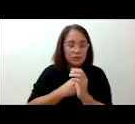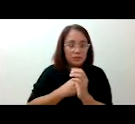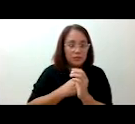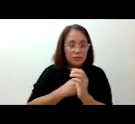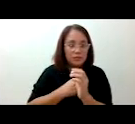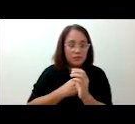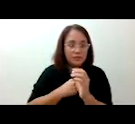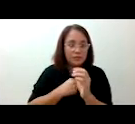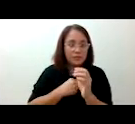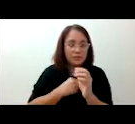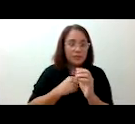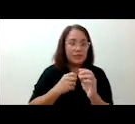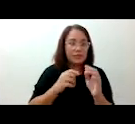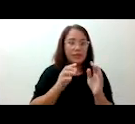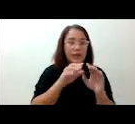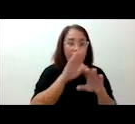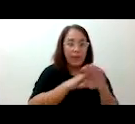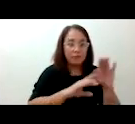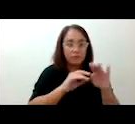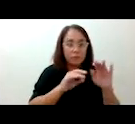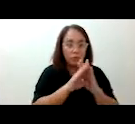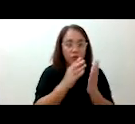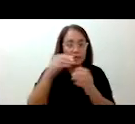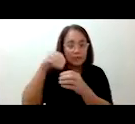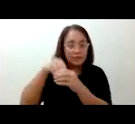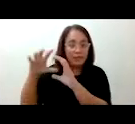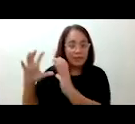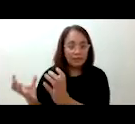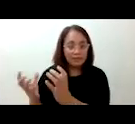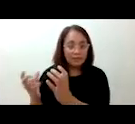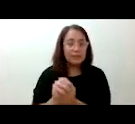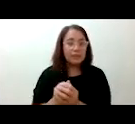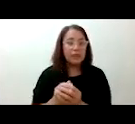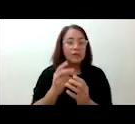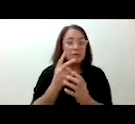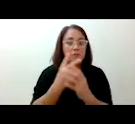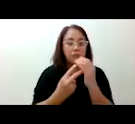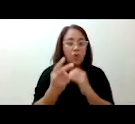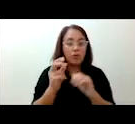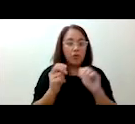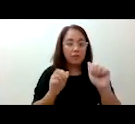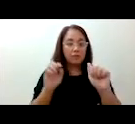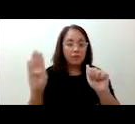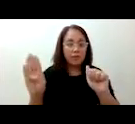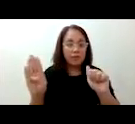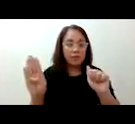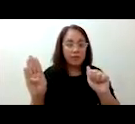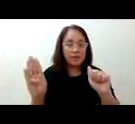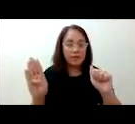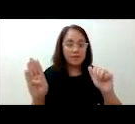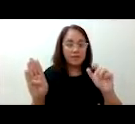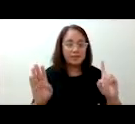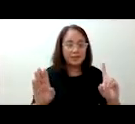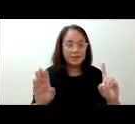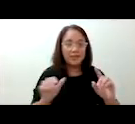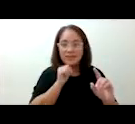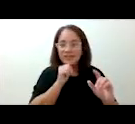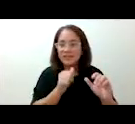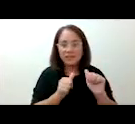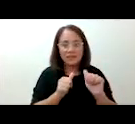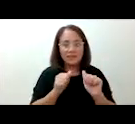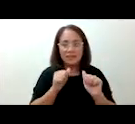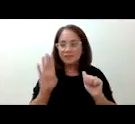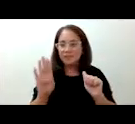inside of class. B, handbooks inside of class. C, both A and B. D, neither A nor